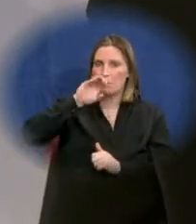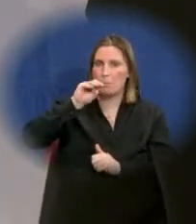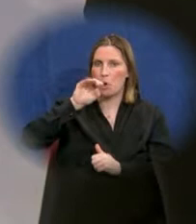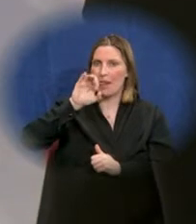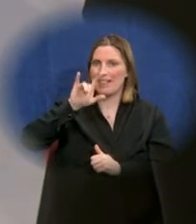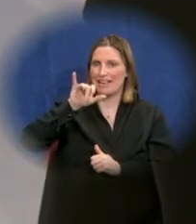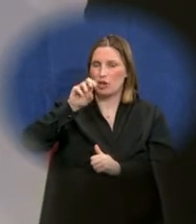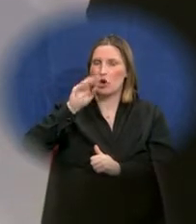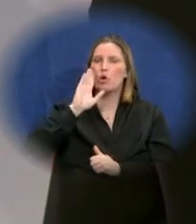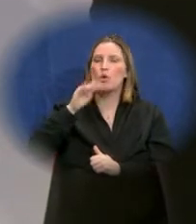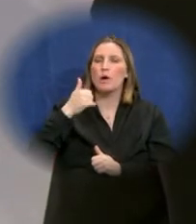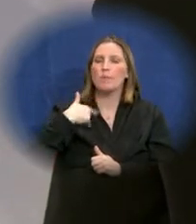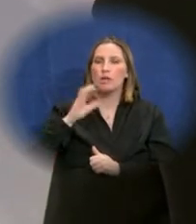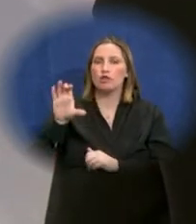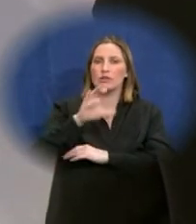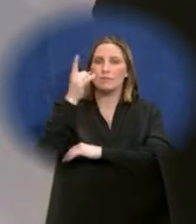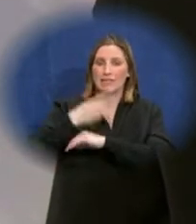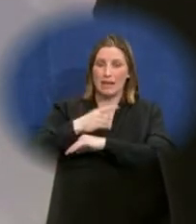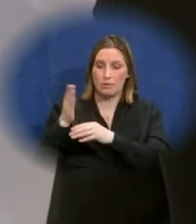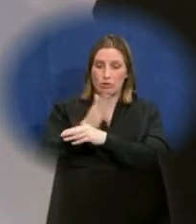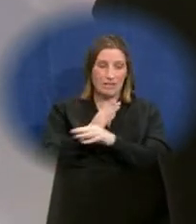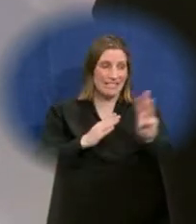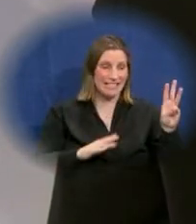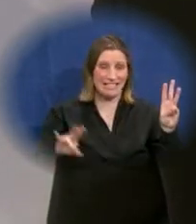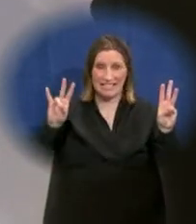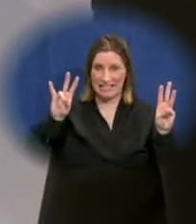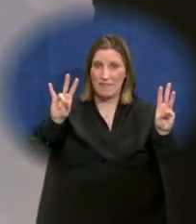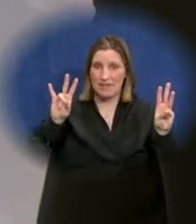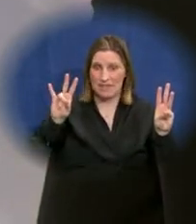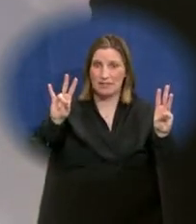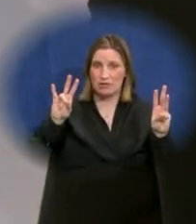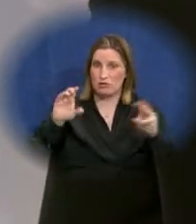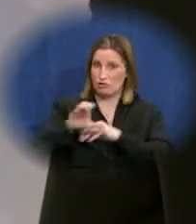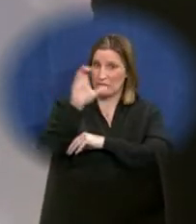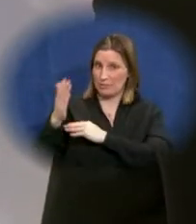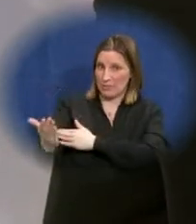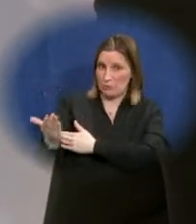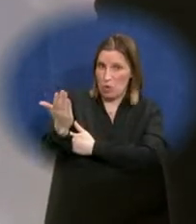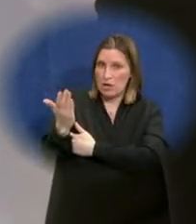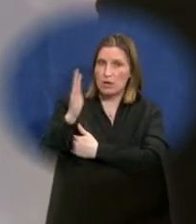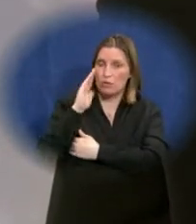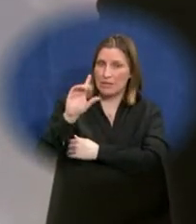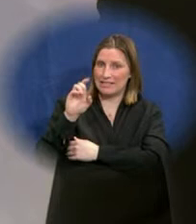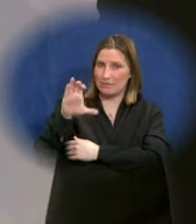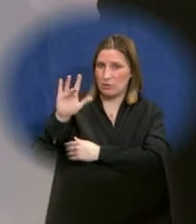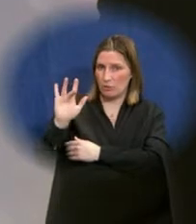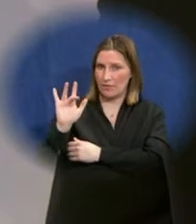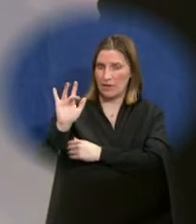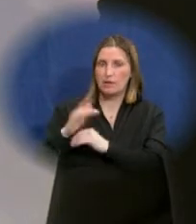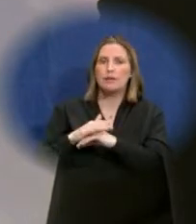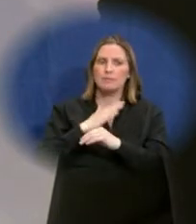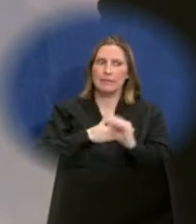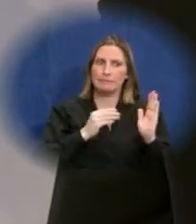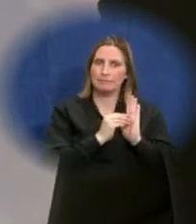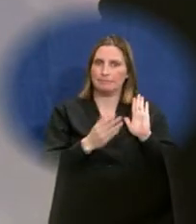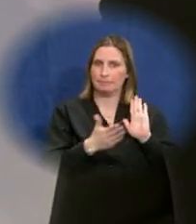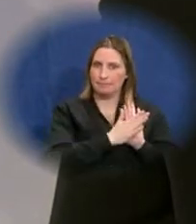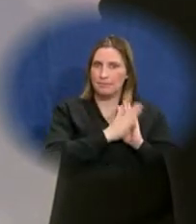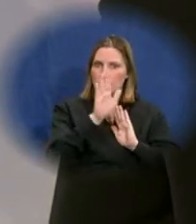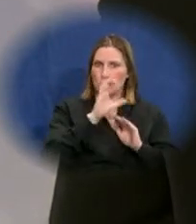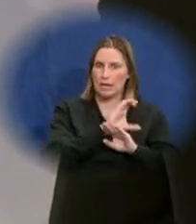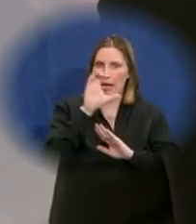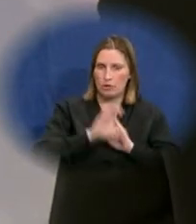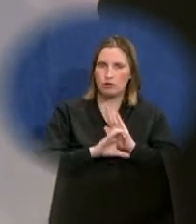Day here on Channel 3 between 6 and 7 a.m. Please mark your calendars to join us in the celebration of the birth of our